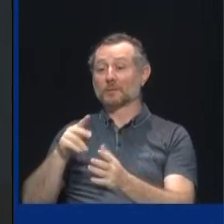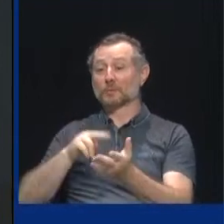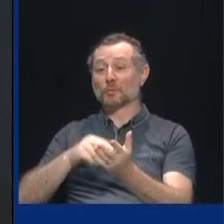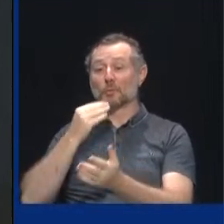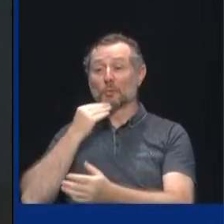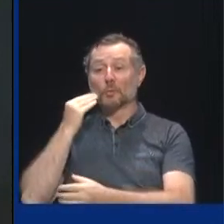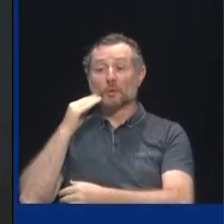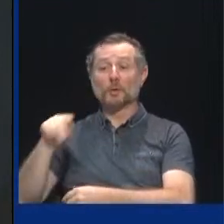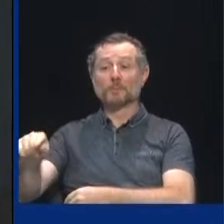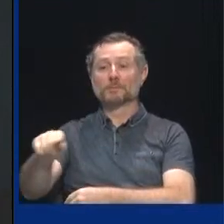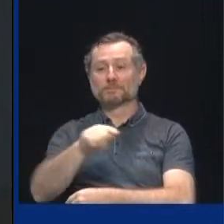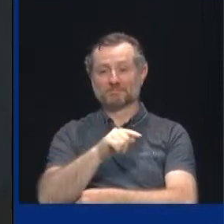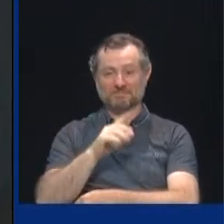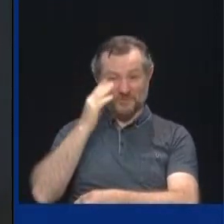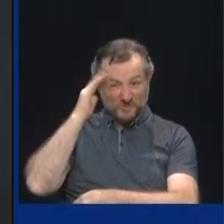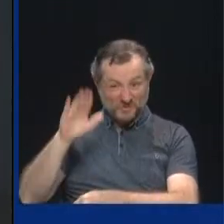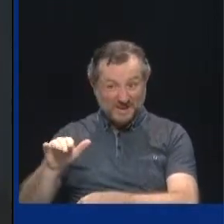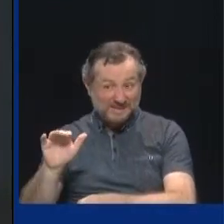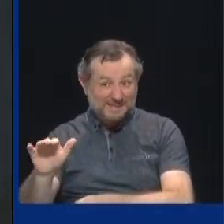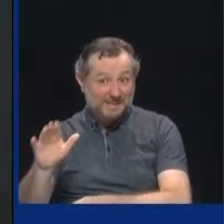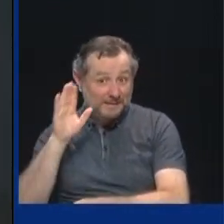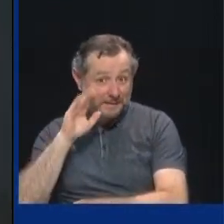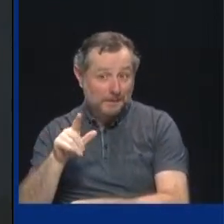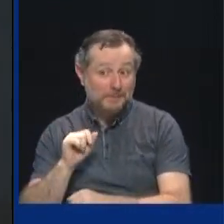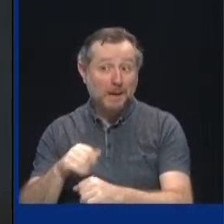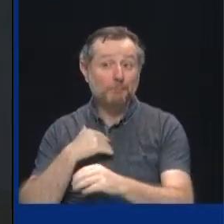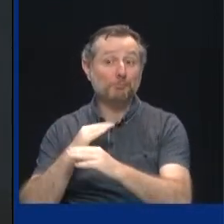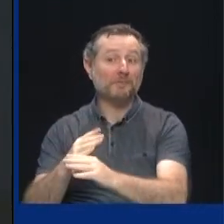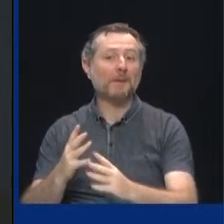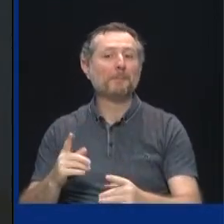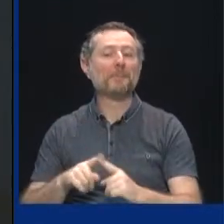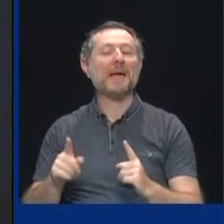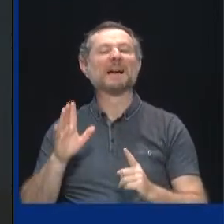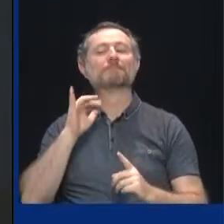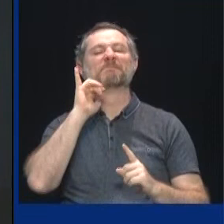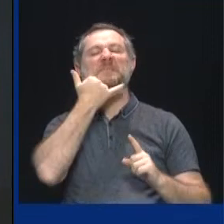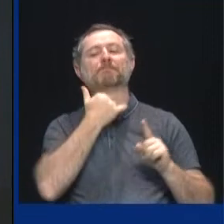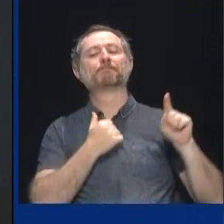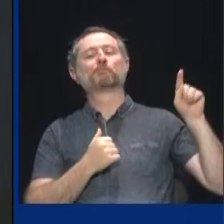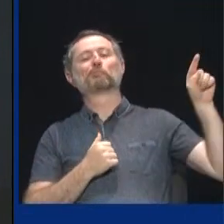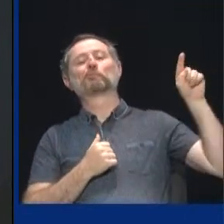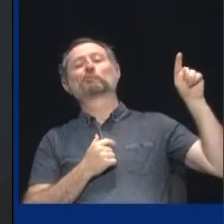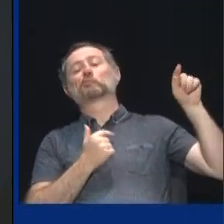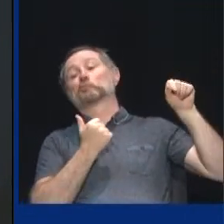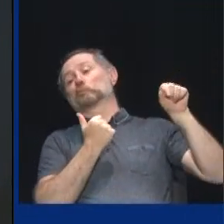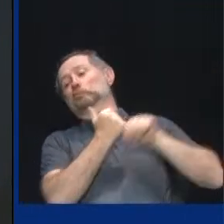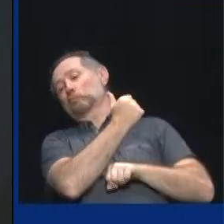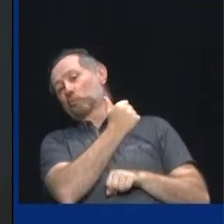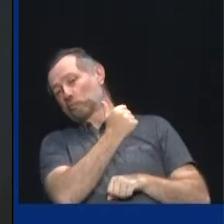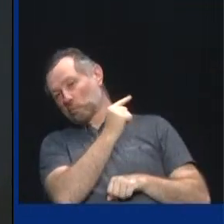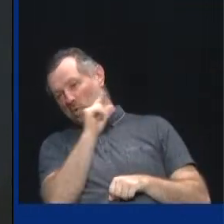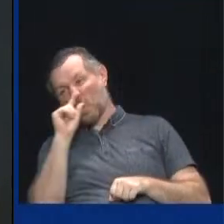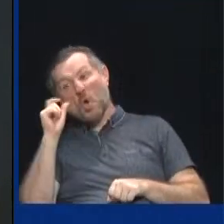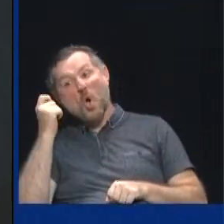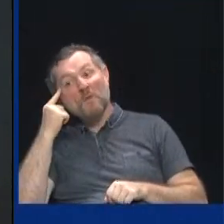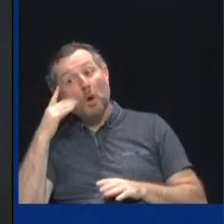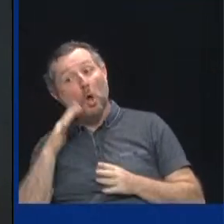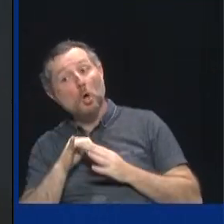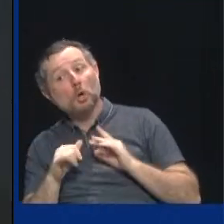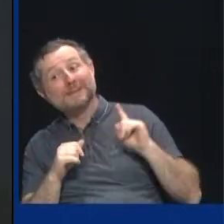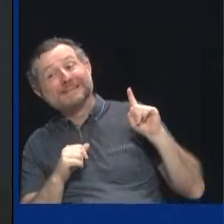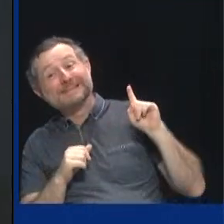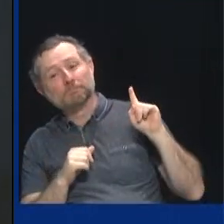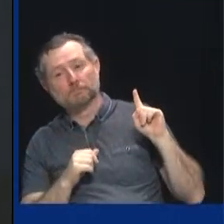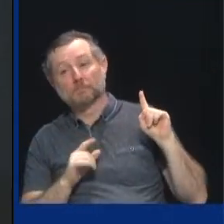it could have been prevented. It was a mistake by government bureaucrats. That's why your loved